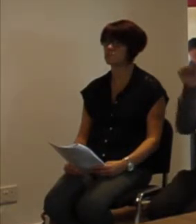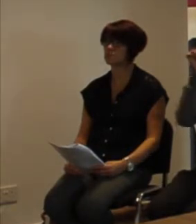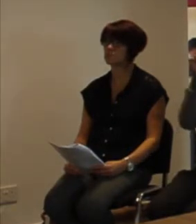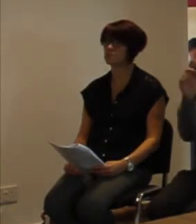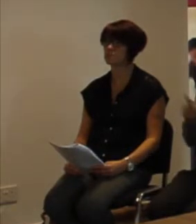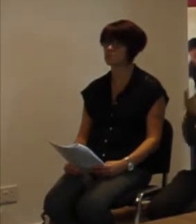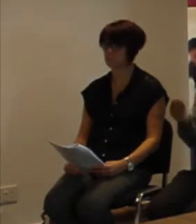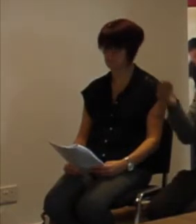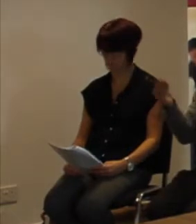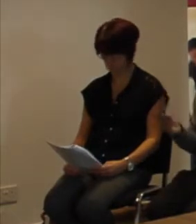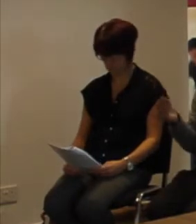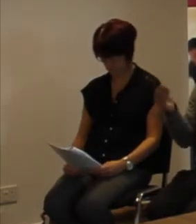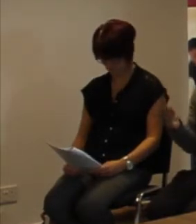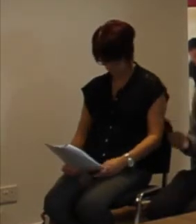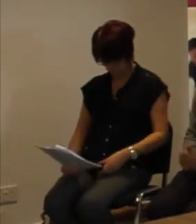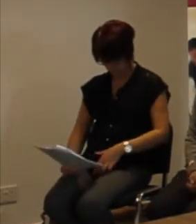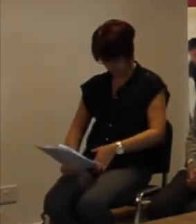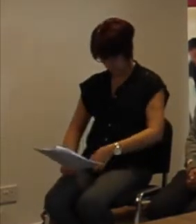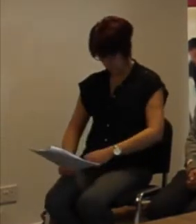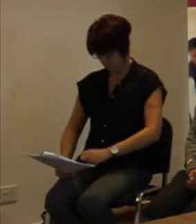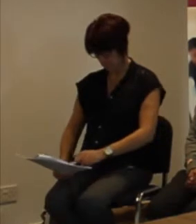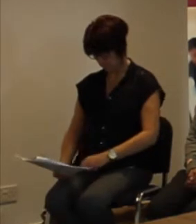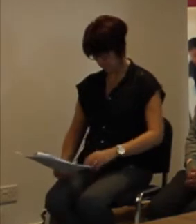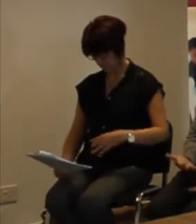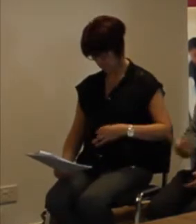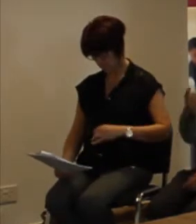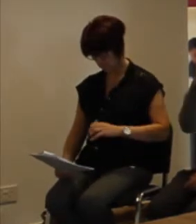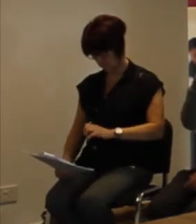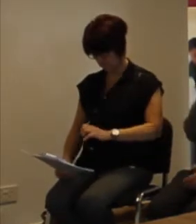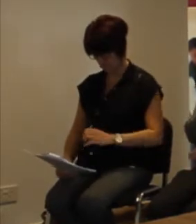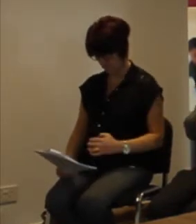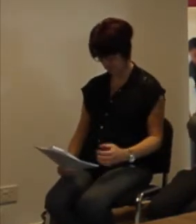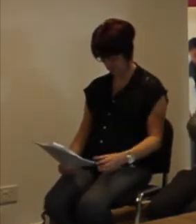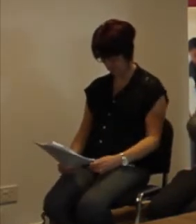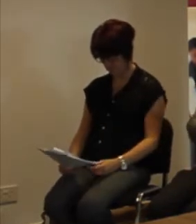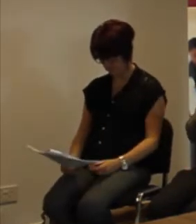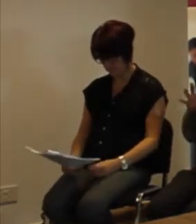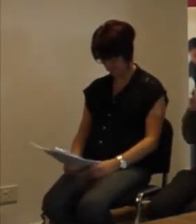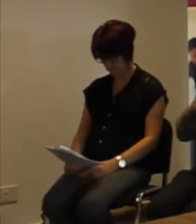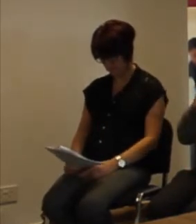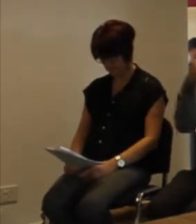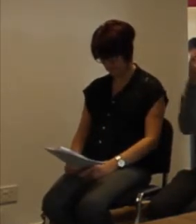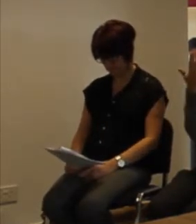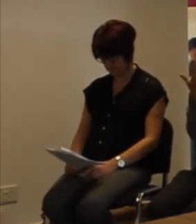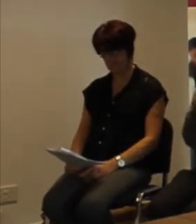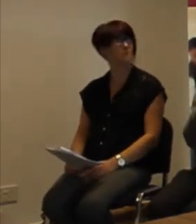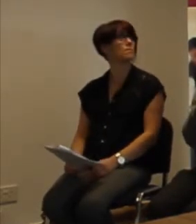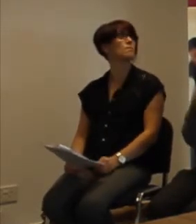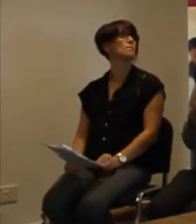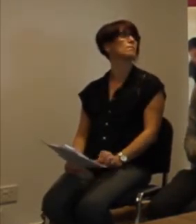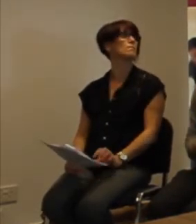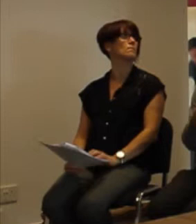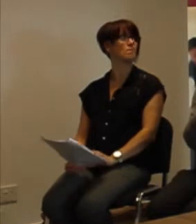Okay, so reasonable adjustments. We can categorise reasonable adjustments into 5 groups, general groups. So we've